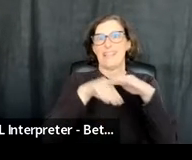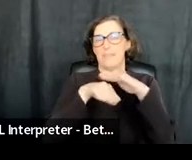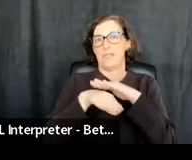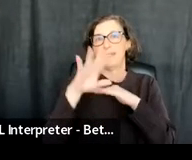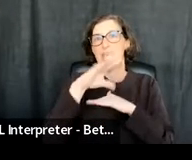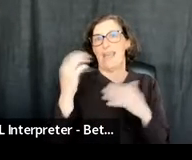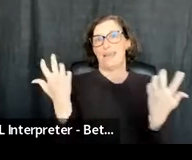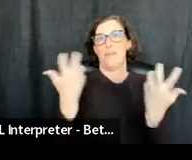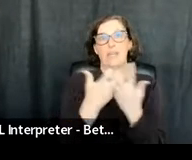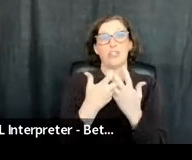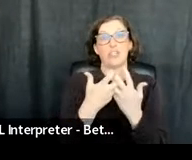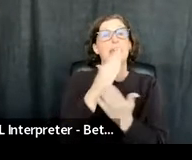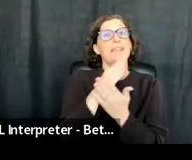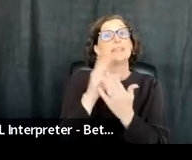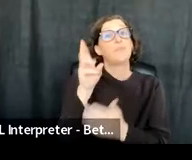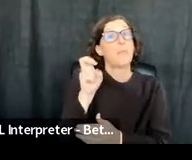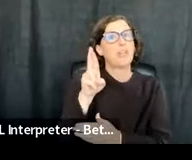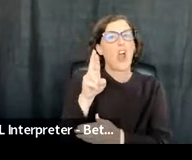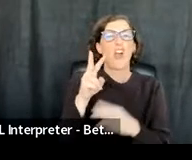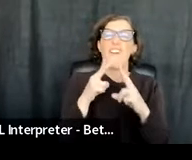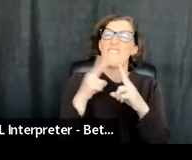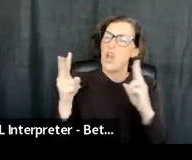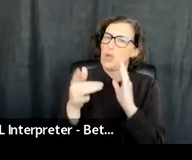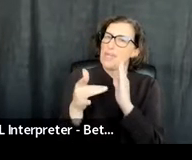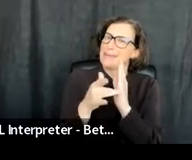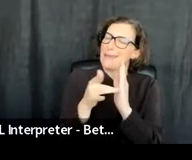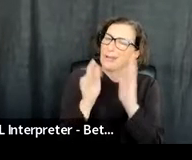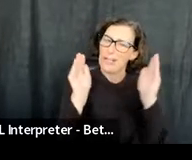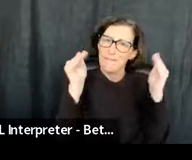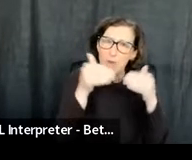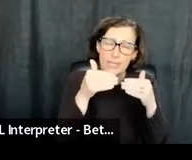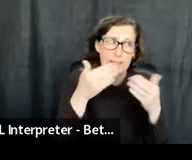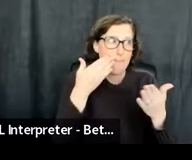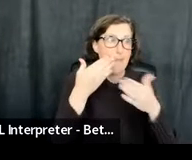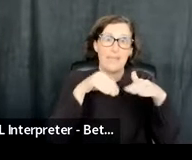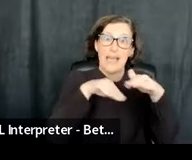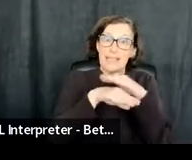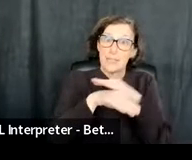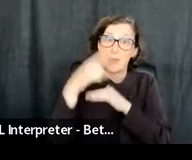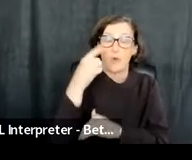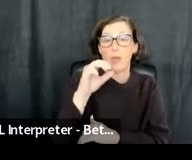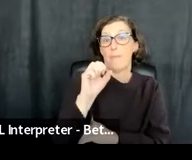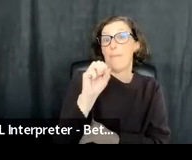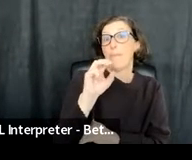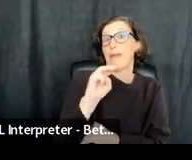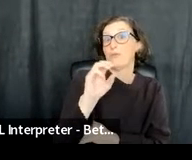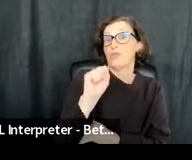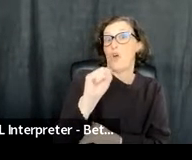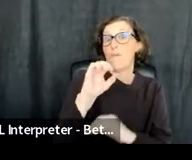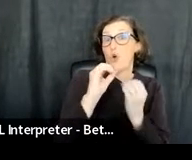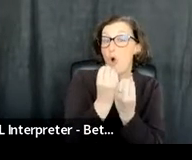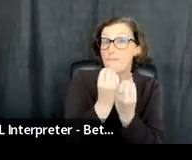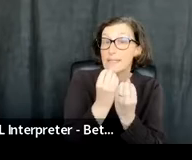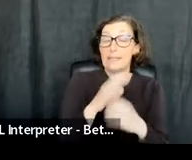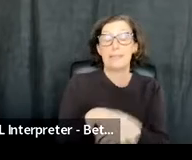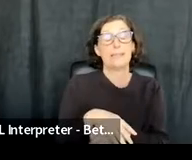of our webinars are very technically oriented, whether it's on the accessibility of the Microsoft Office suite, the